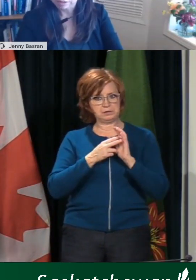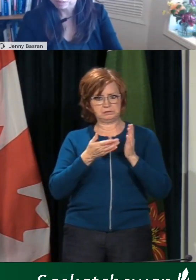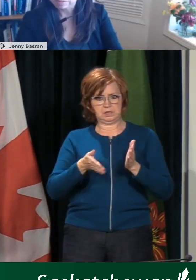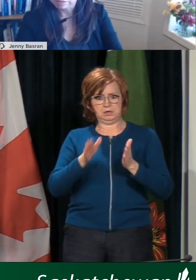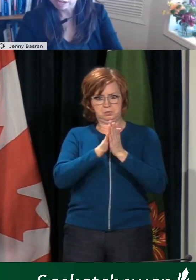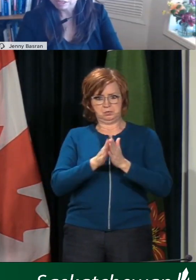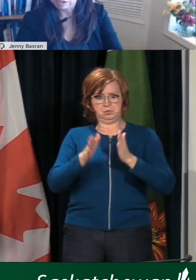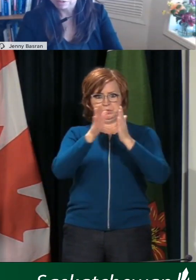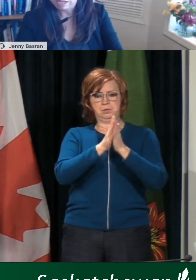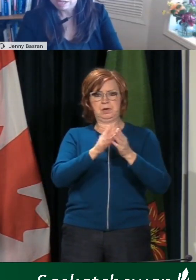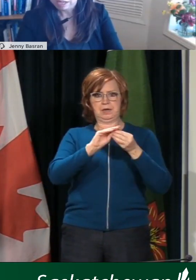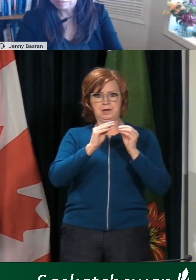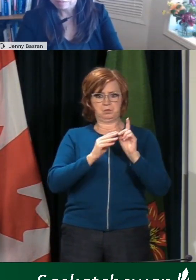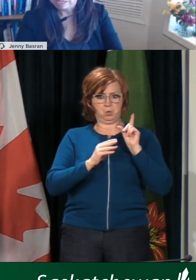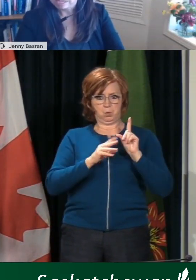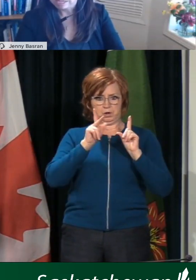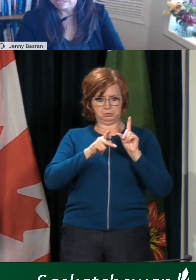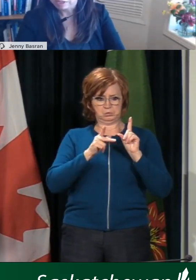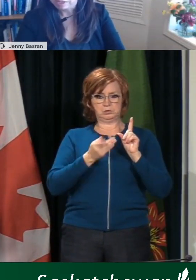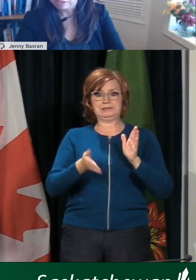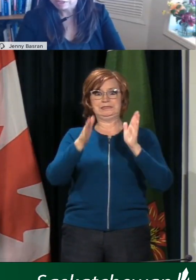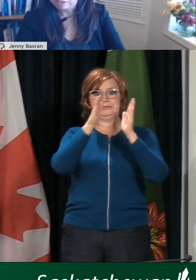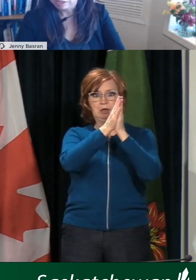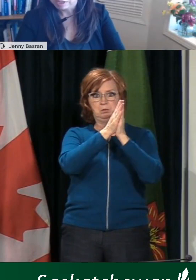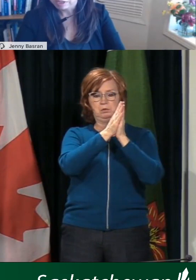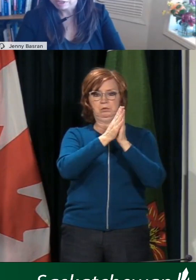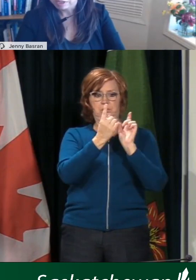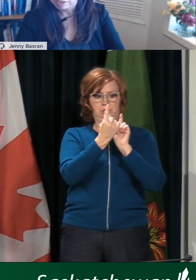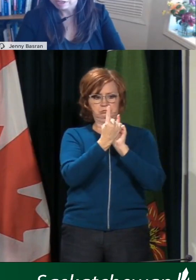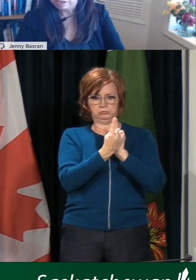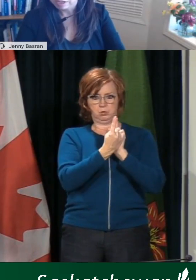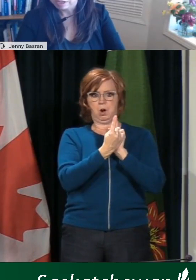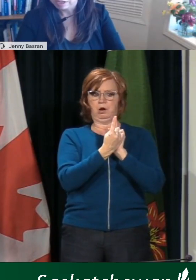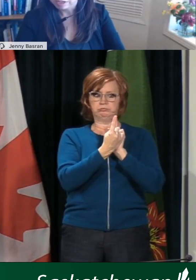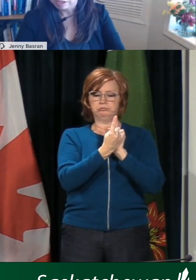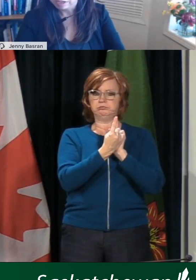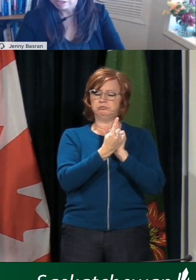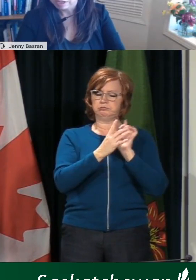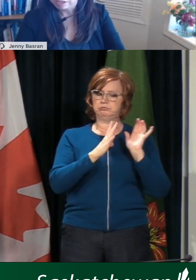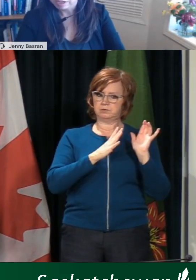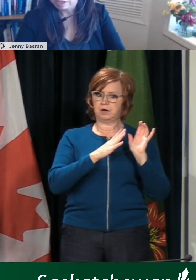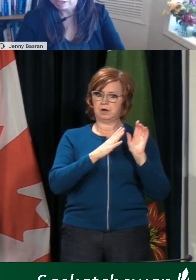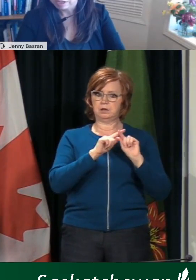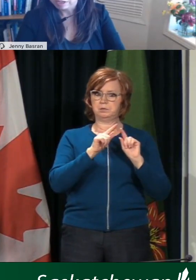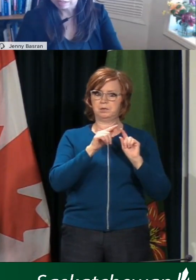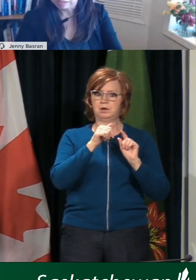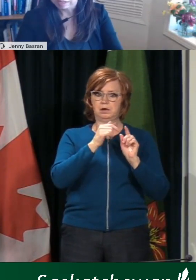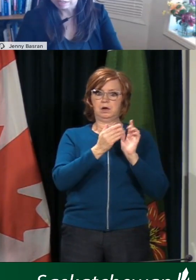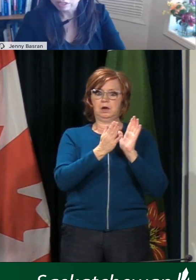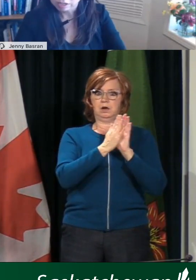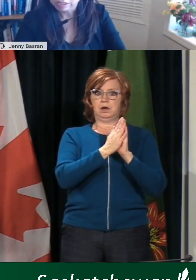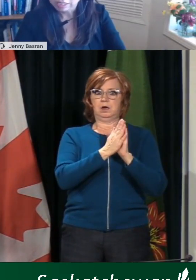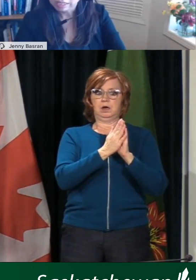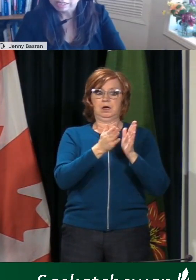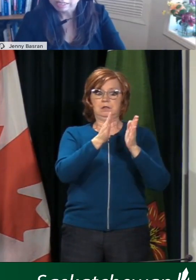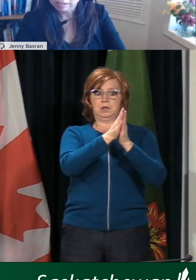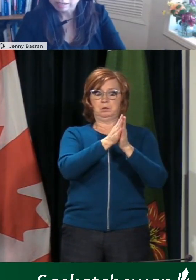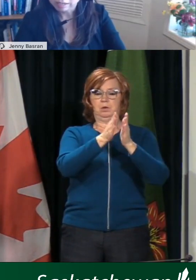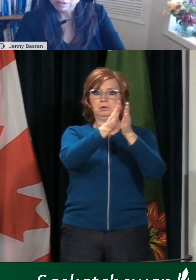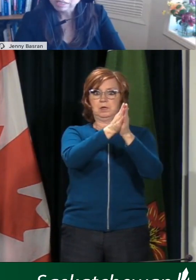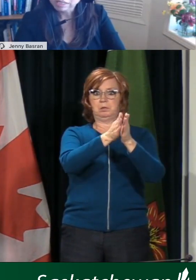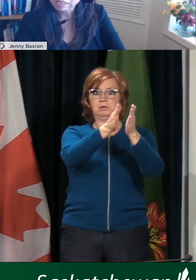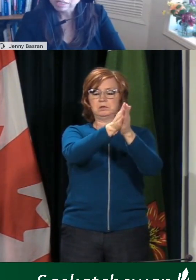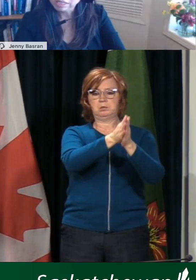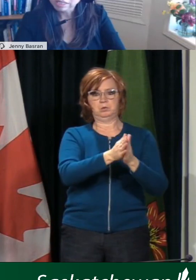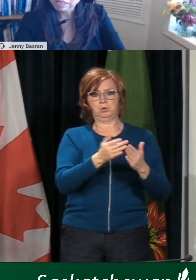would infect. So if we can get that below 1, then we know that we're not spreading it as quickly and we're actually on the decline. And so this